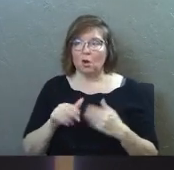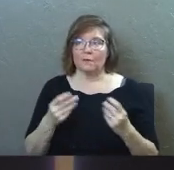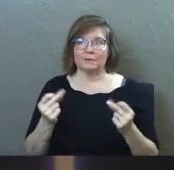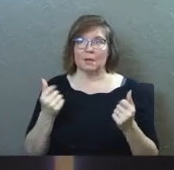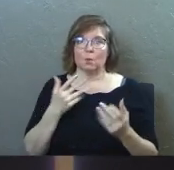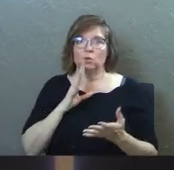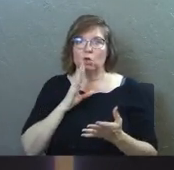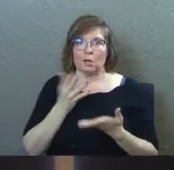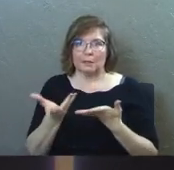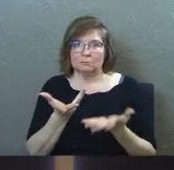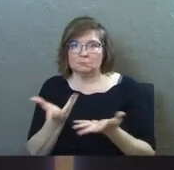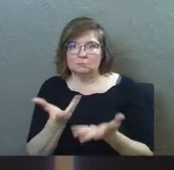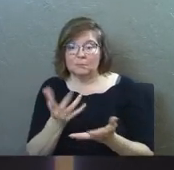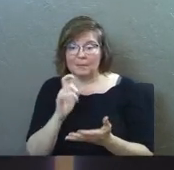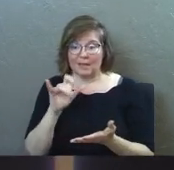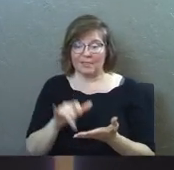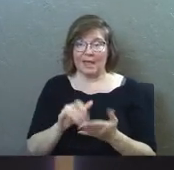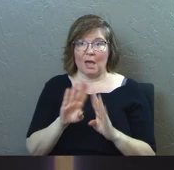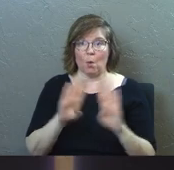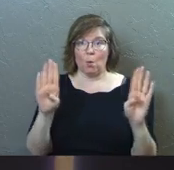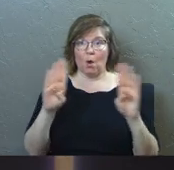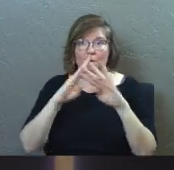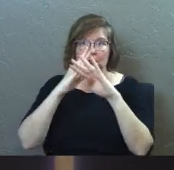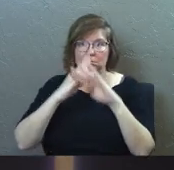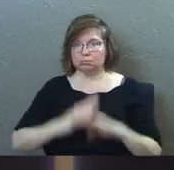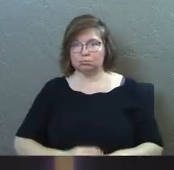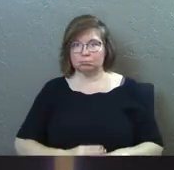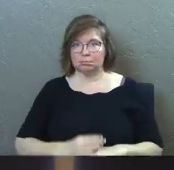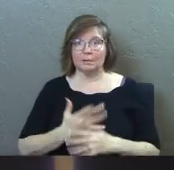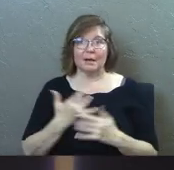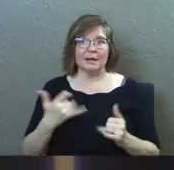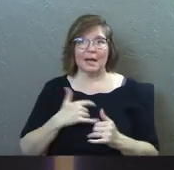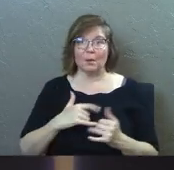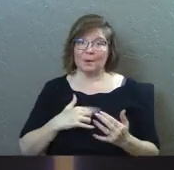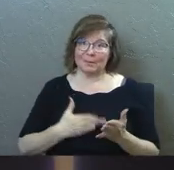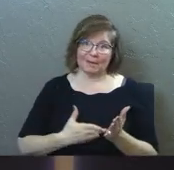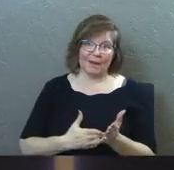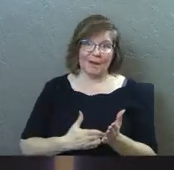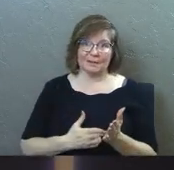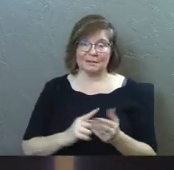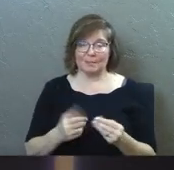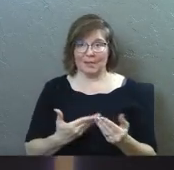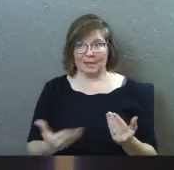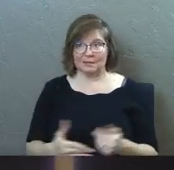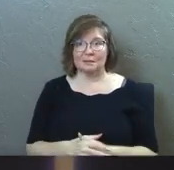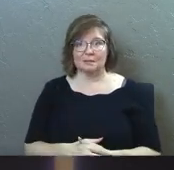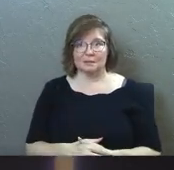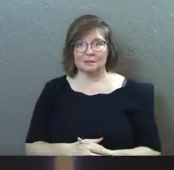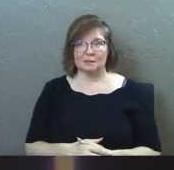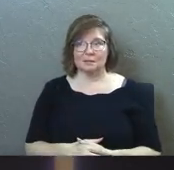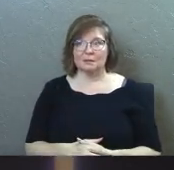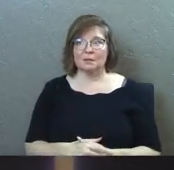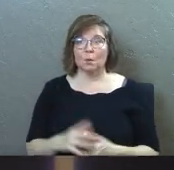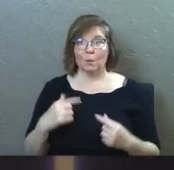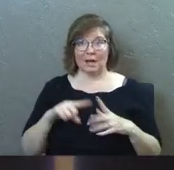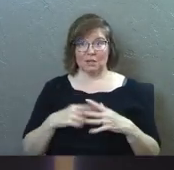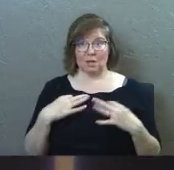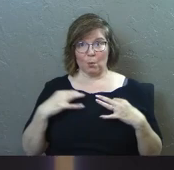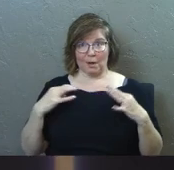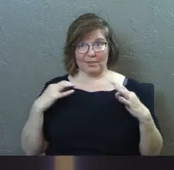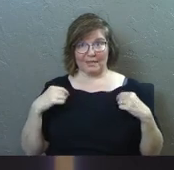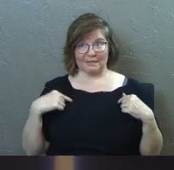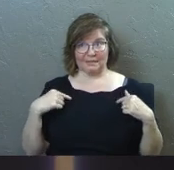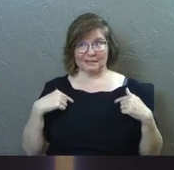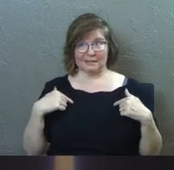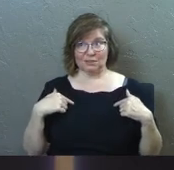all of a sudden we're talking. Because that wall's been broken down and now we're being honest about things. When I started to wear